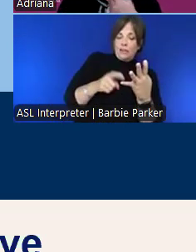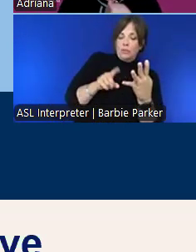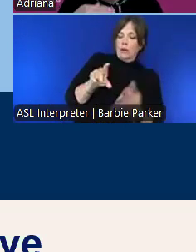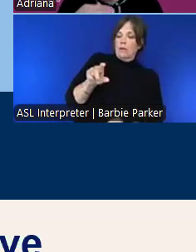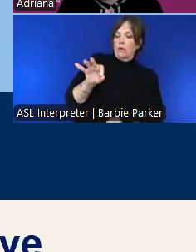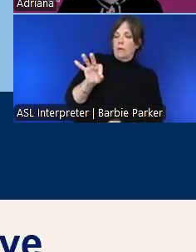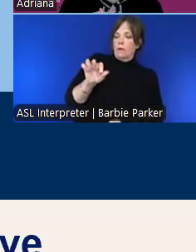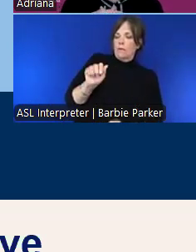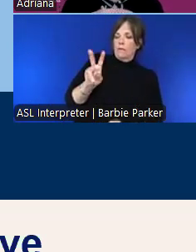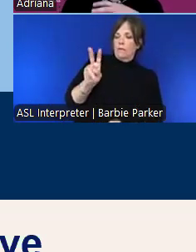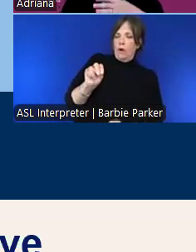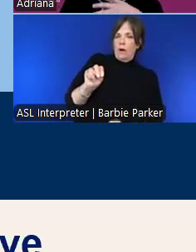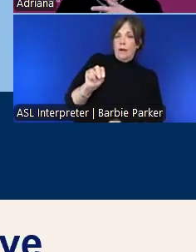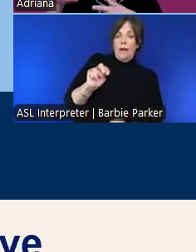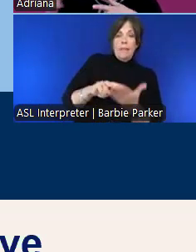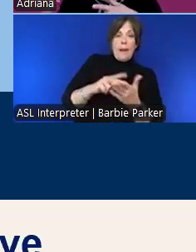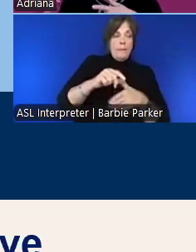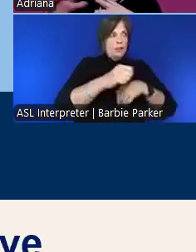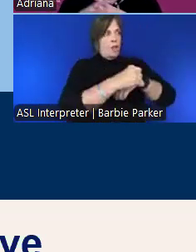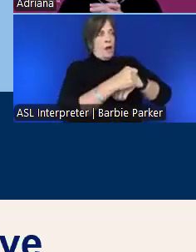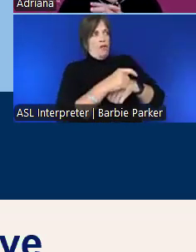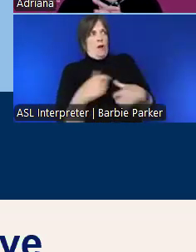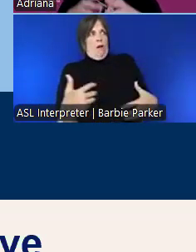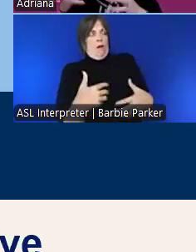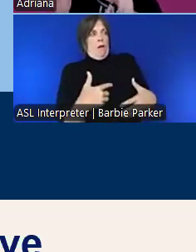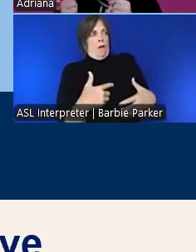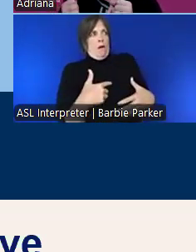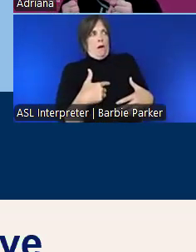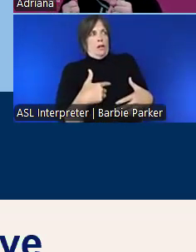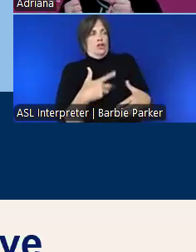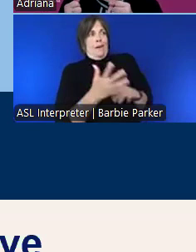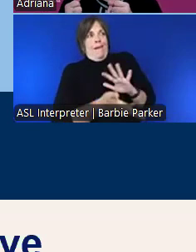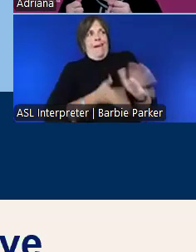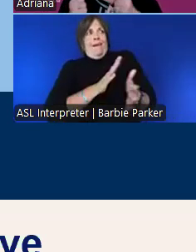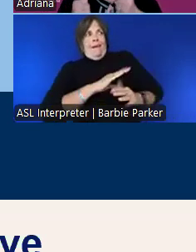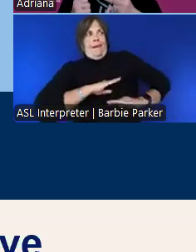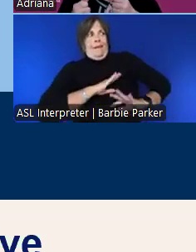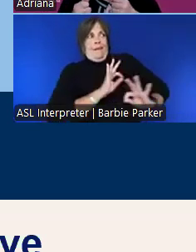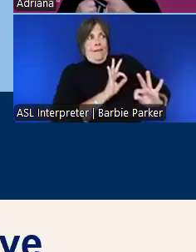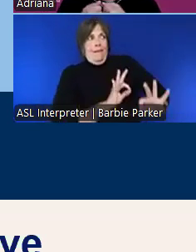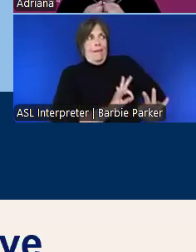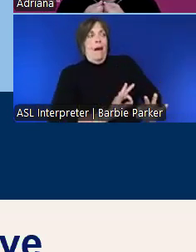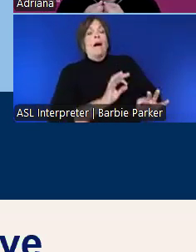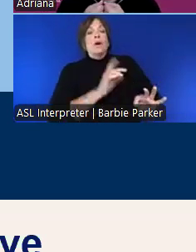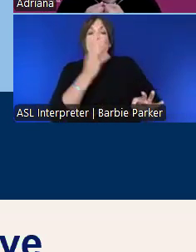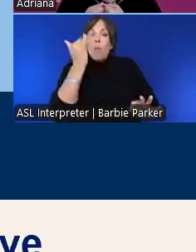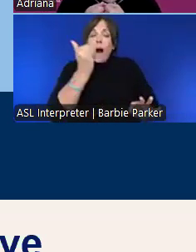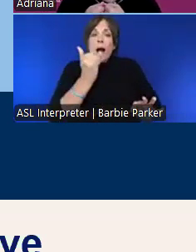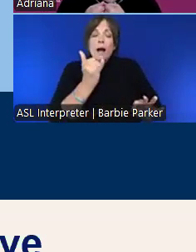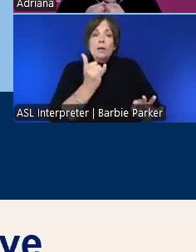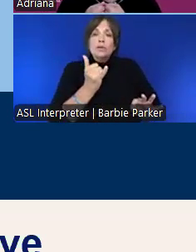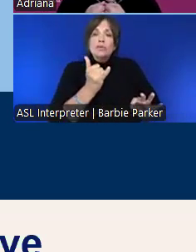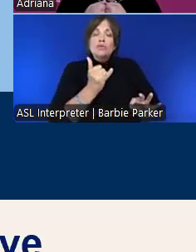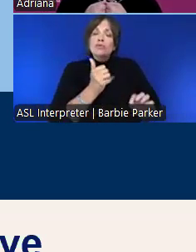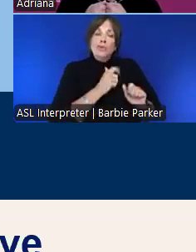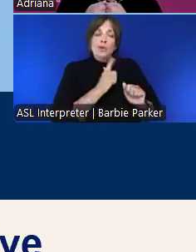to appeasing the threat to escape greater harm. And I mentioned this one because sometimes there may be situations